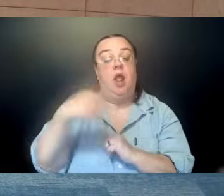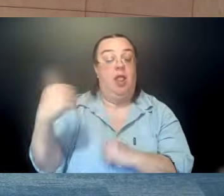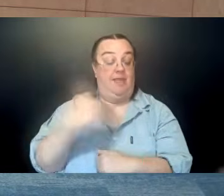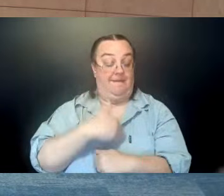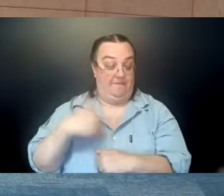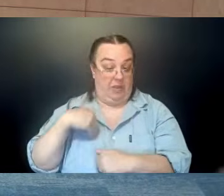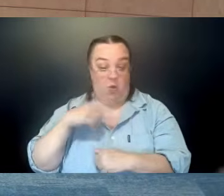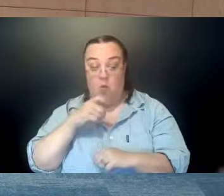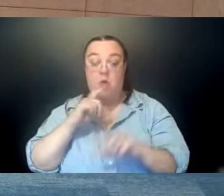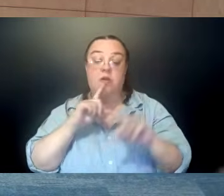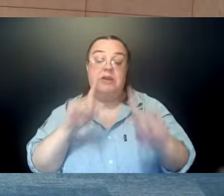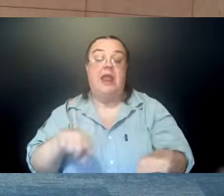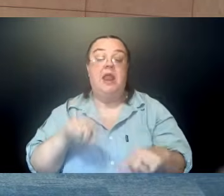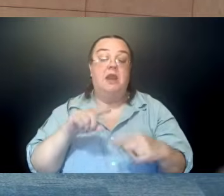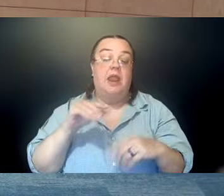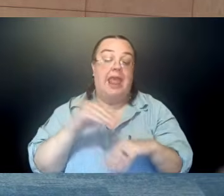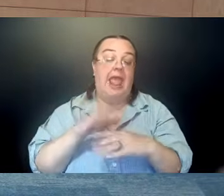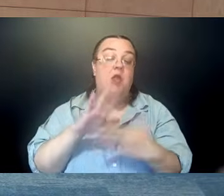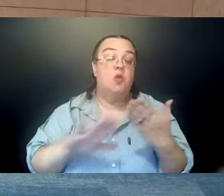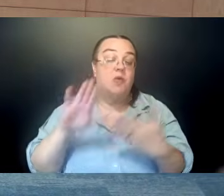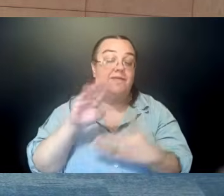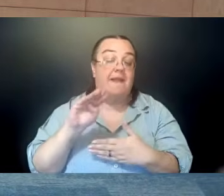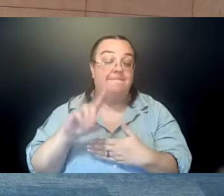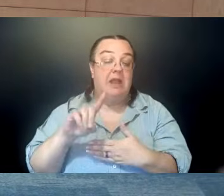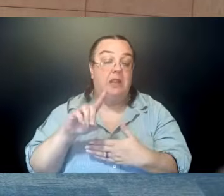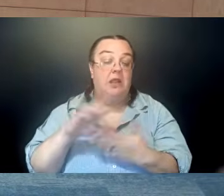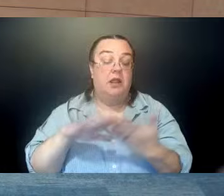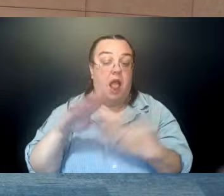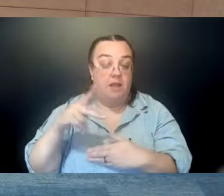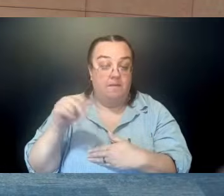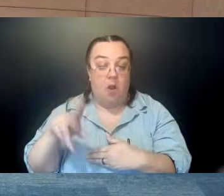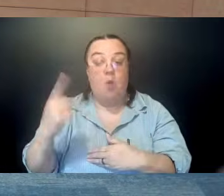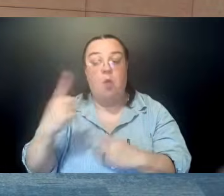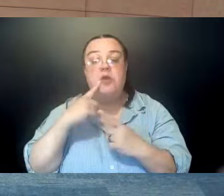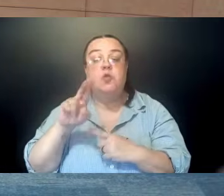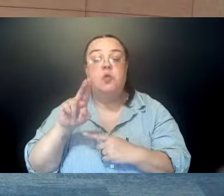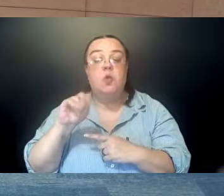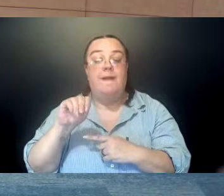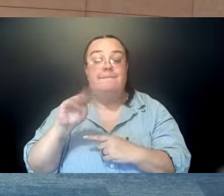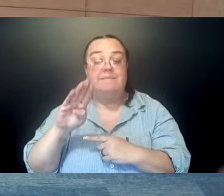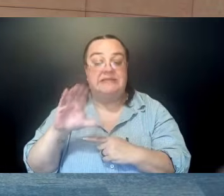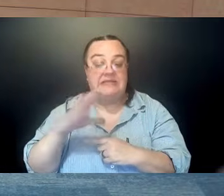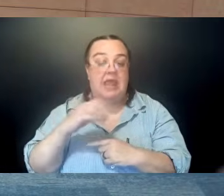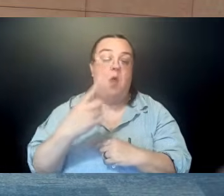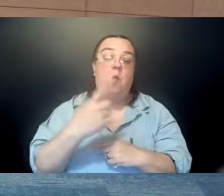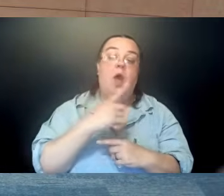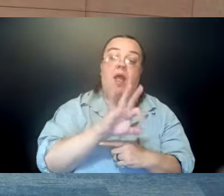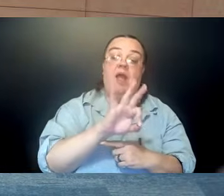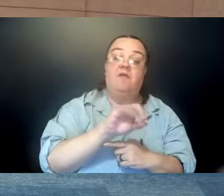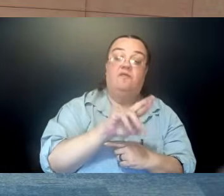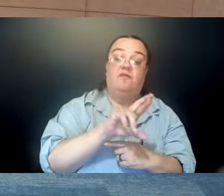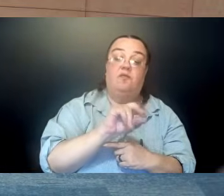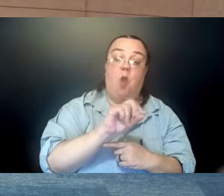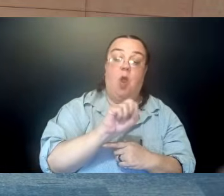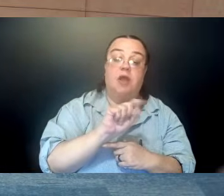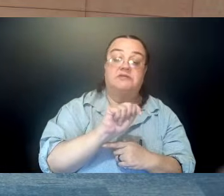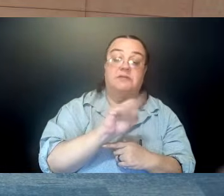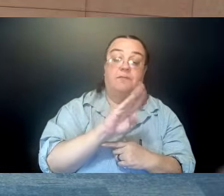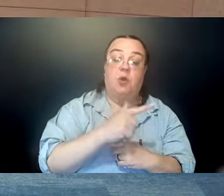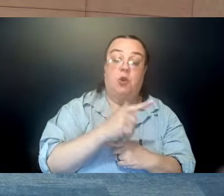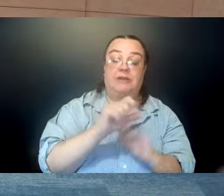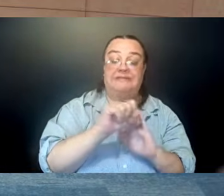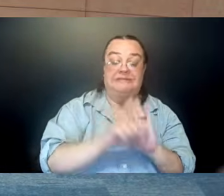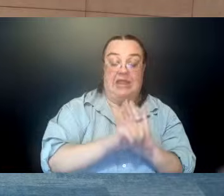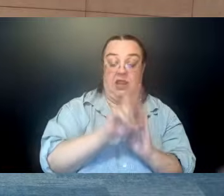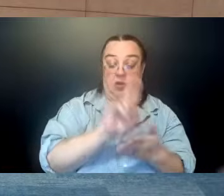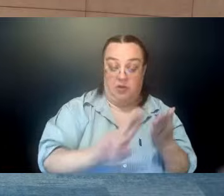at University of Maryland College Park. One is at UMBC and one is at Frostburg State University. Over the last couple of years, as me